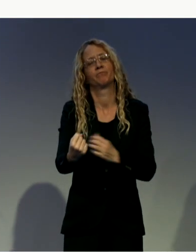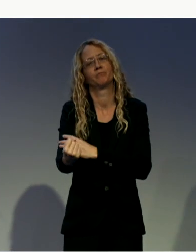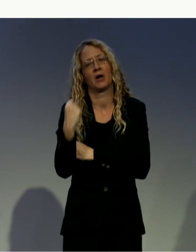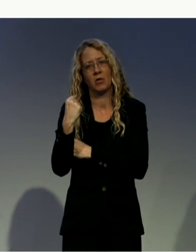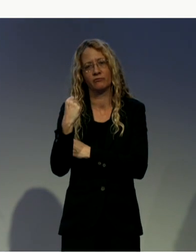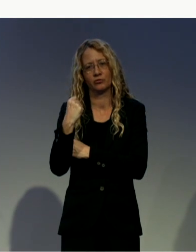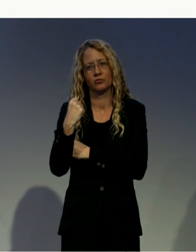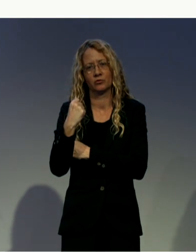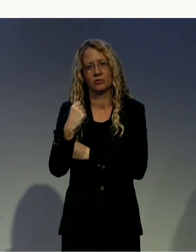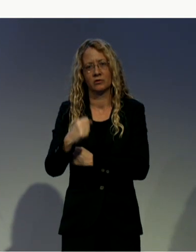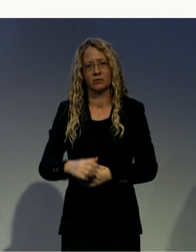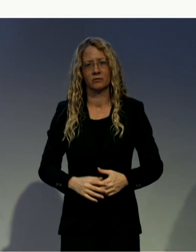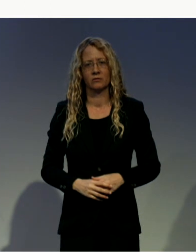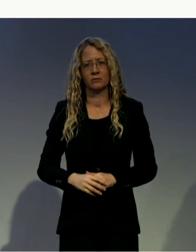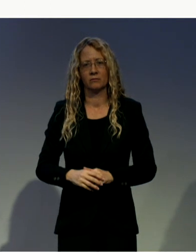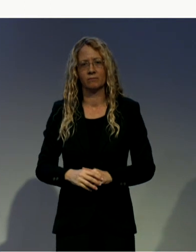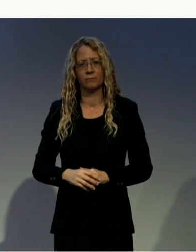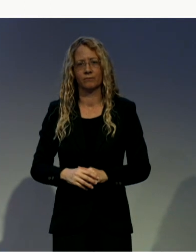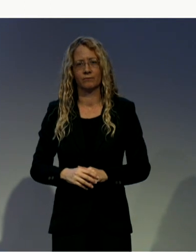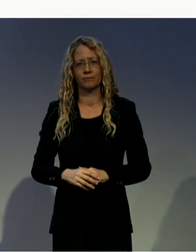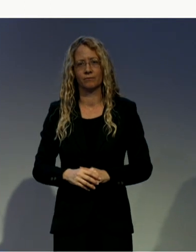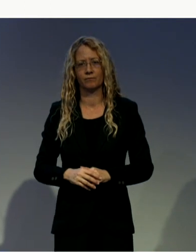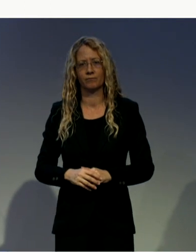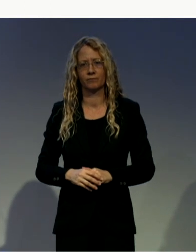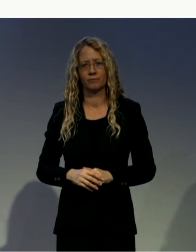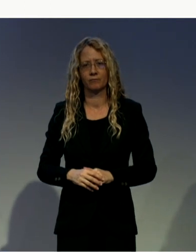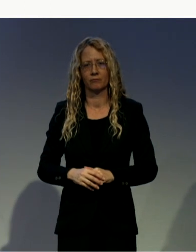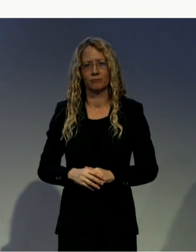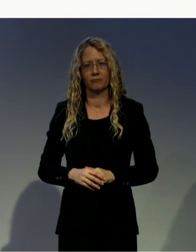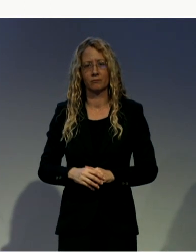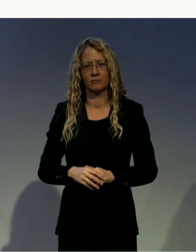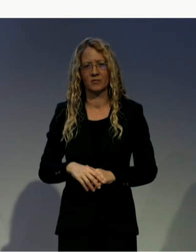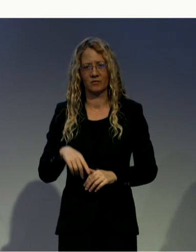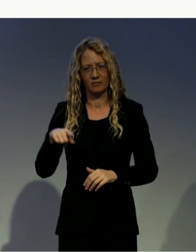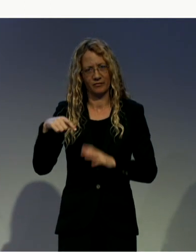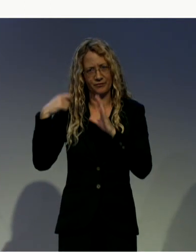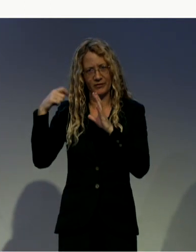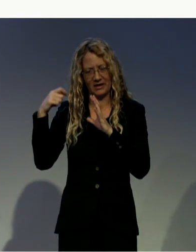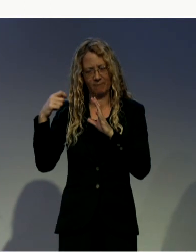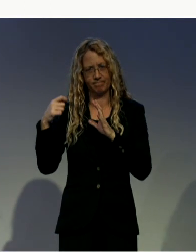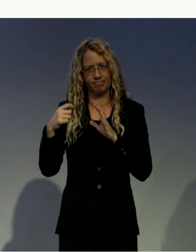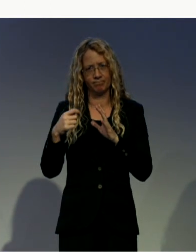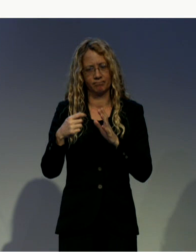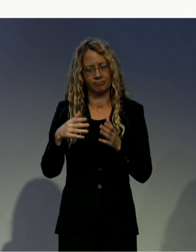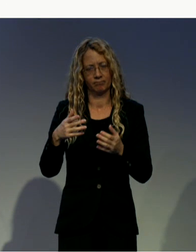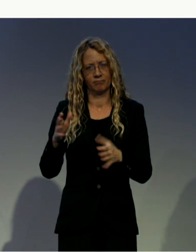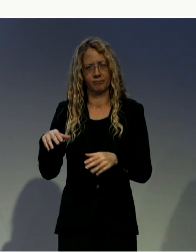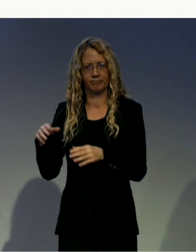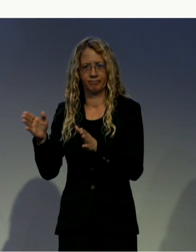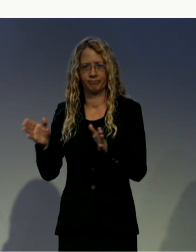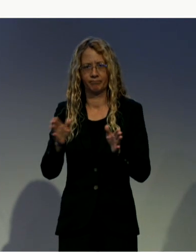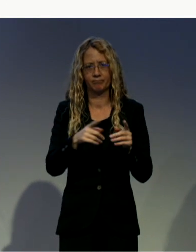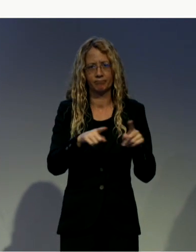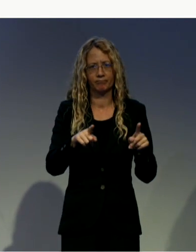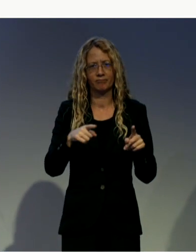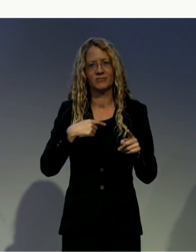we started making movies that inspire, but mostly edutaining. And through edutaining, I realized that when we make short